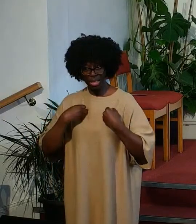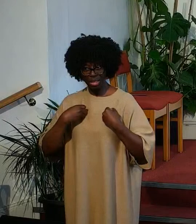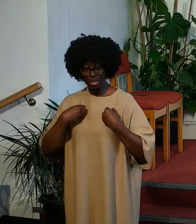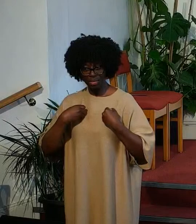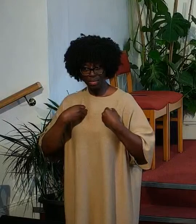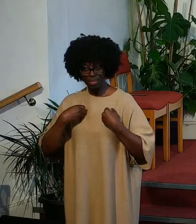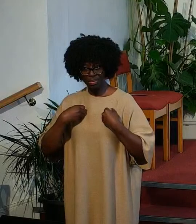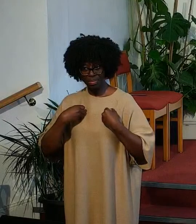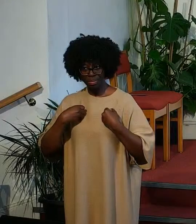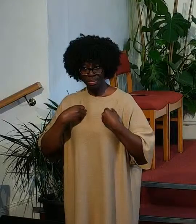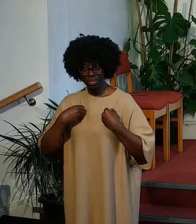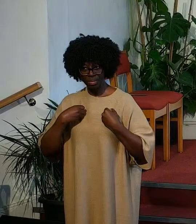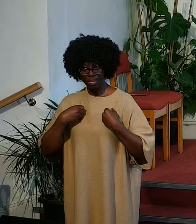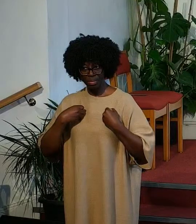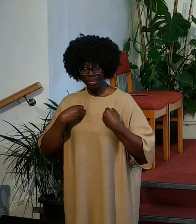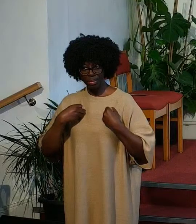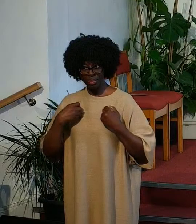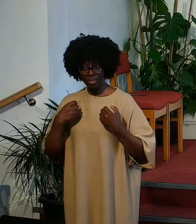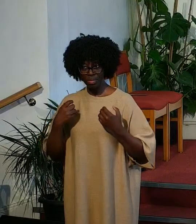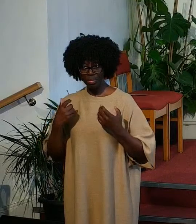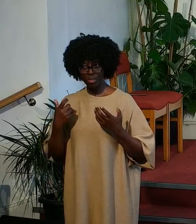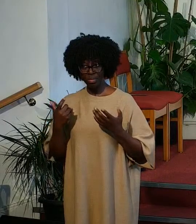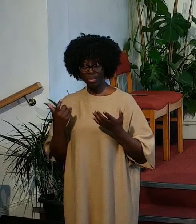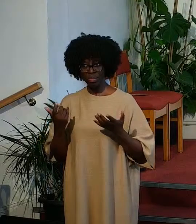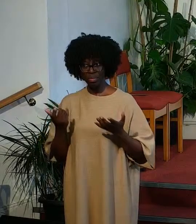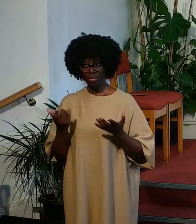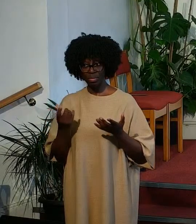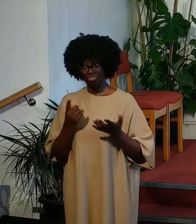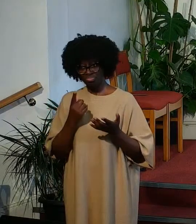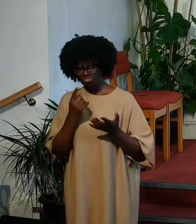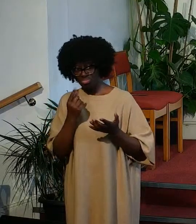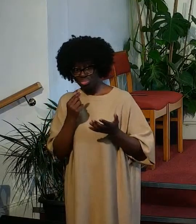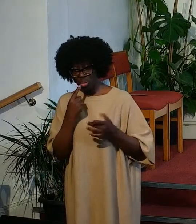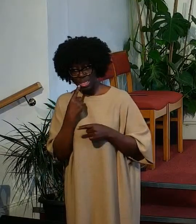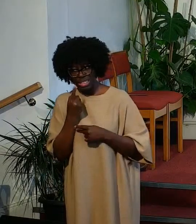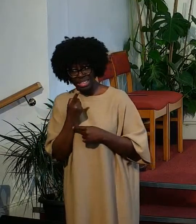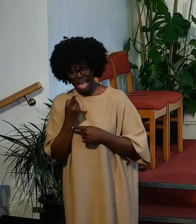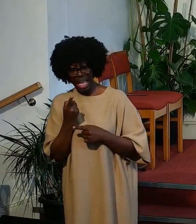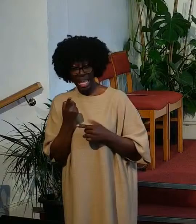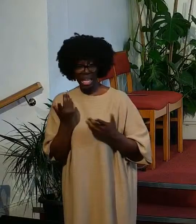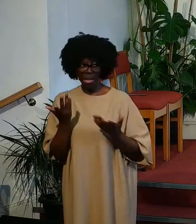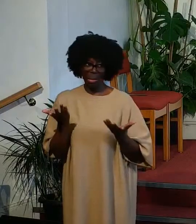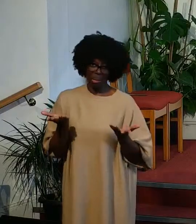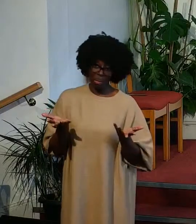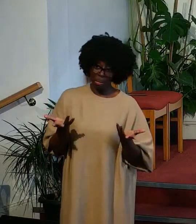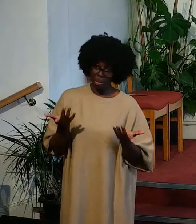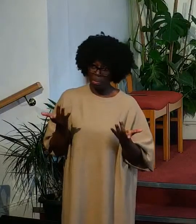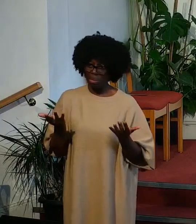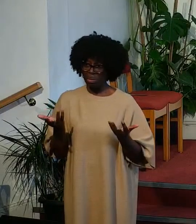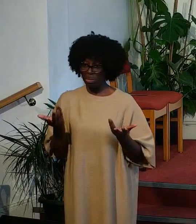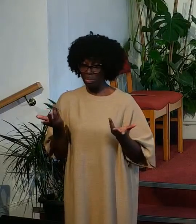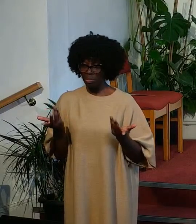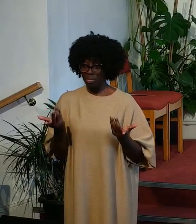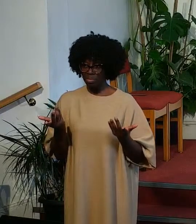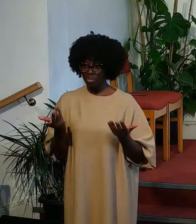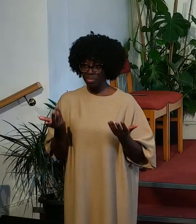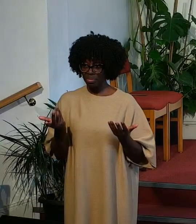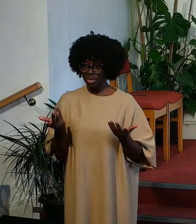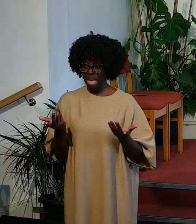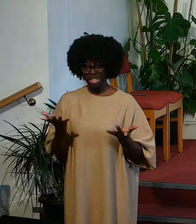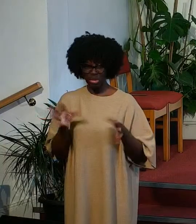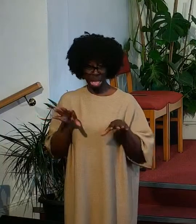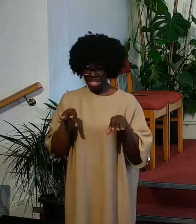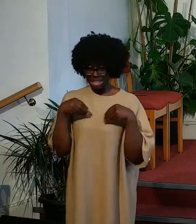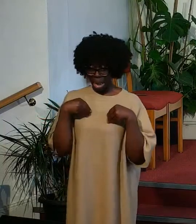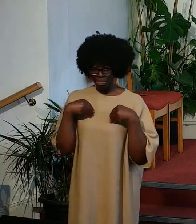of fate, or whether genes have, this is what you have, and you just have to deal with it.